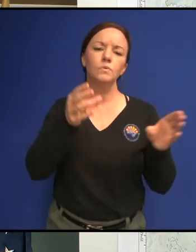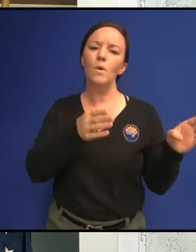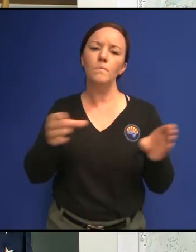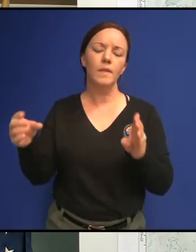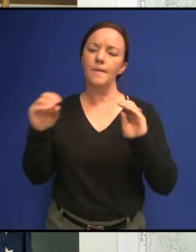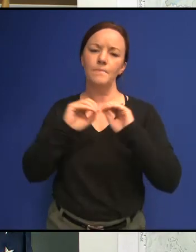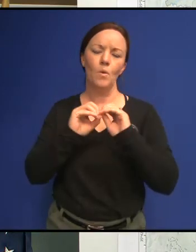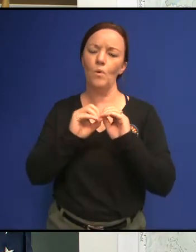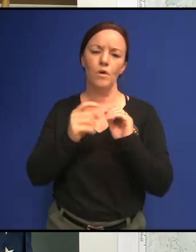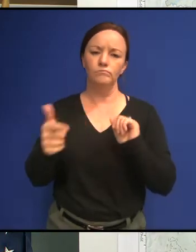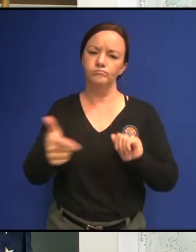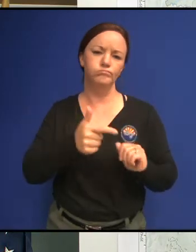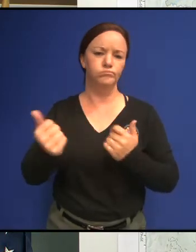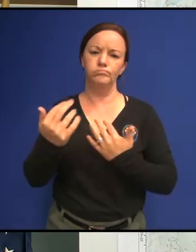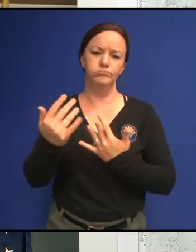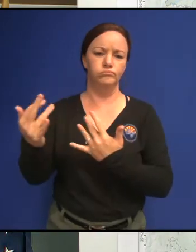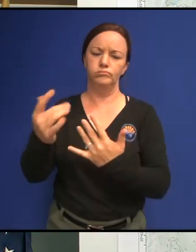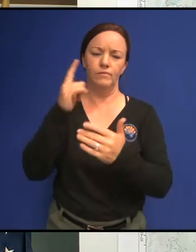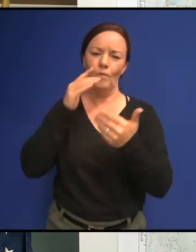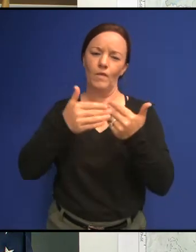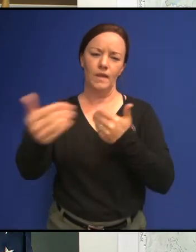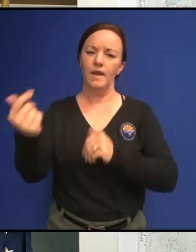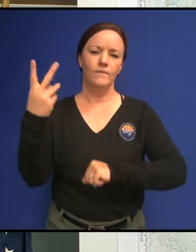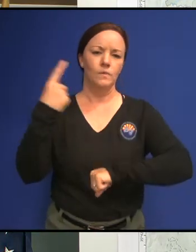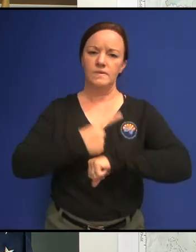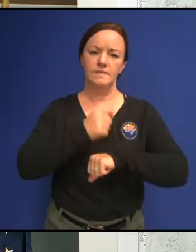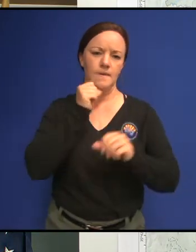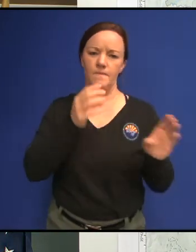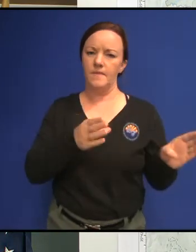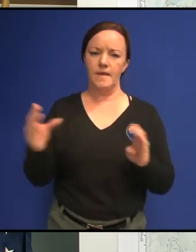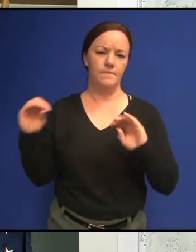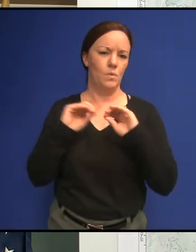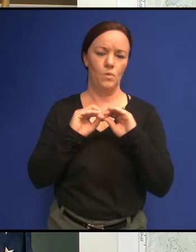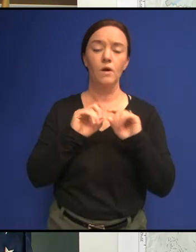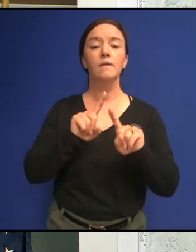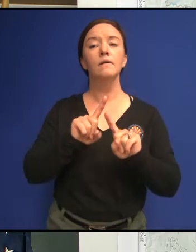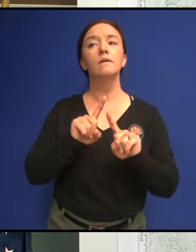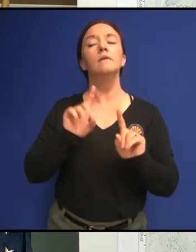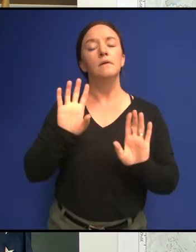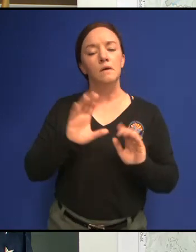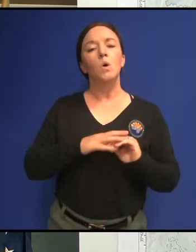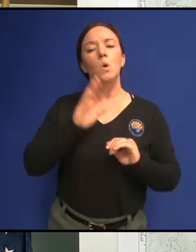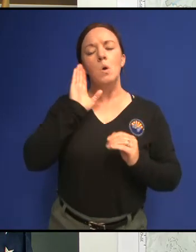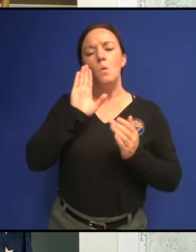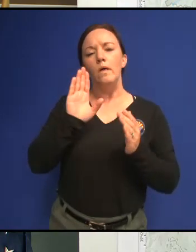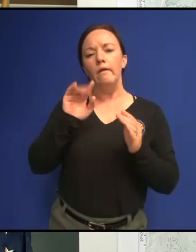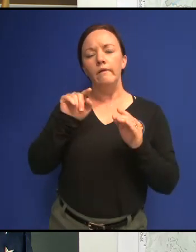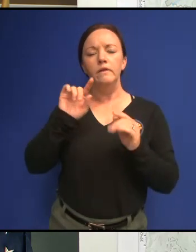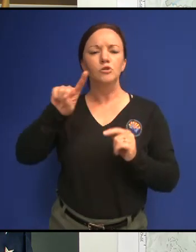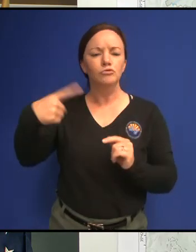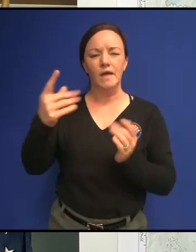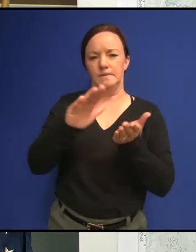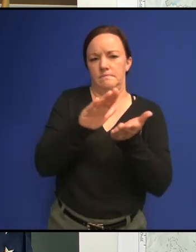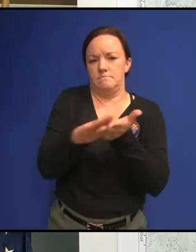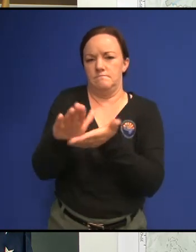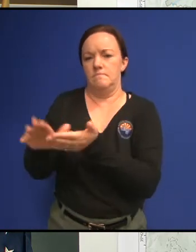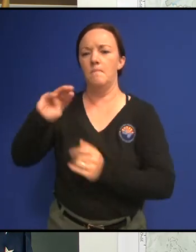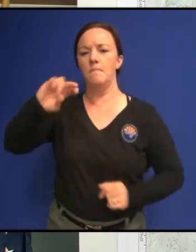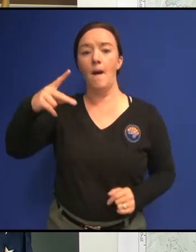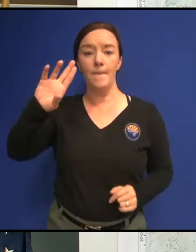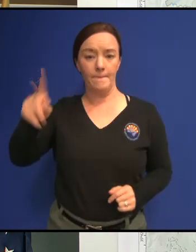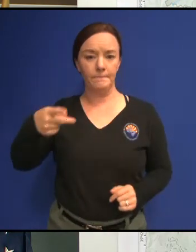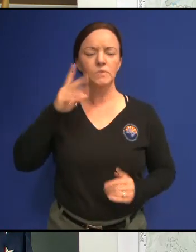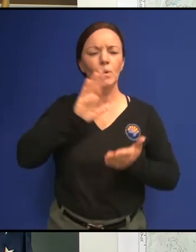more firing over the next few days. However, so we're going to be mopping up that work. However, we still have all